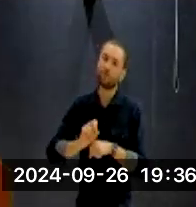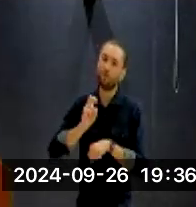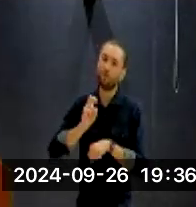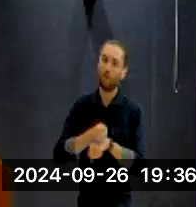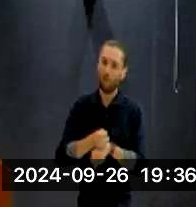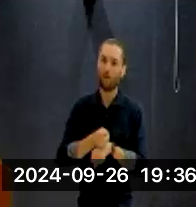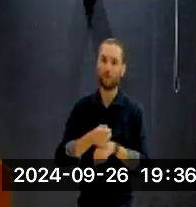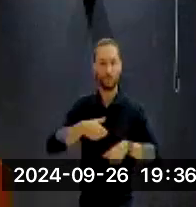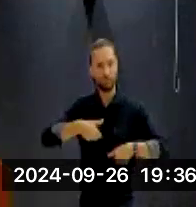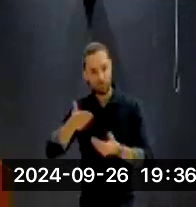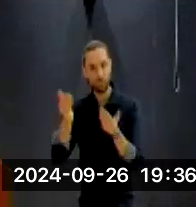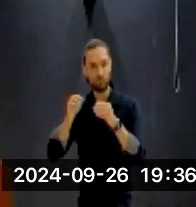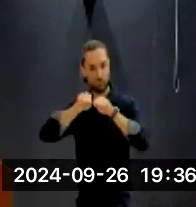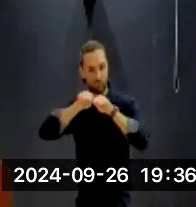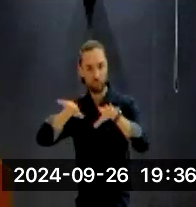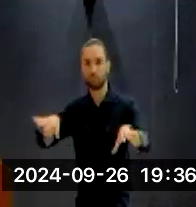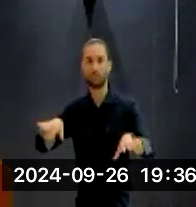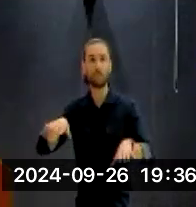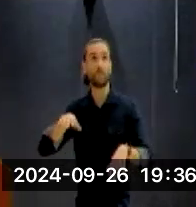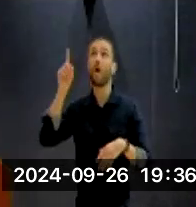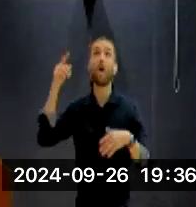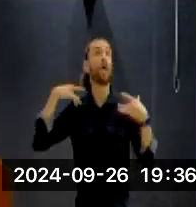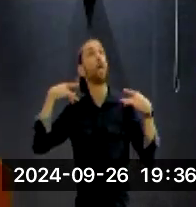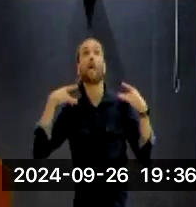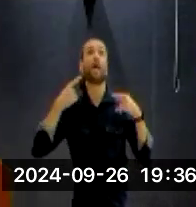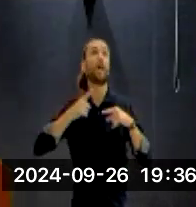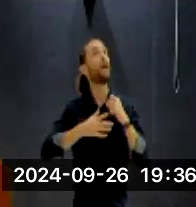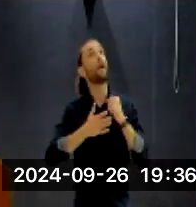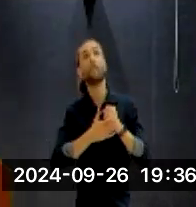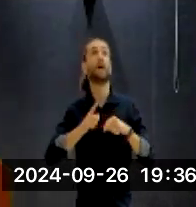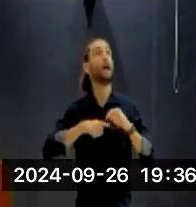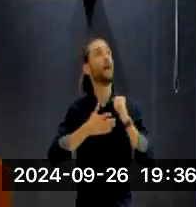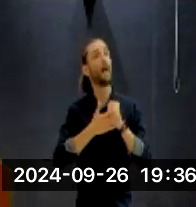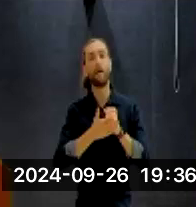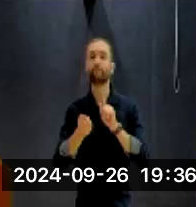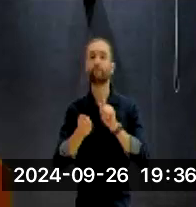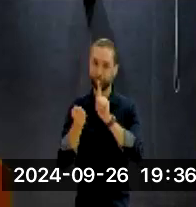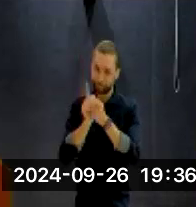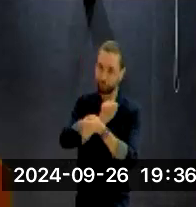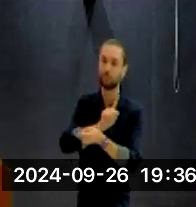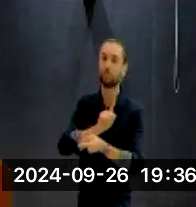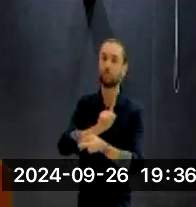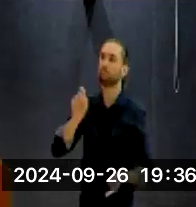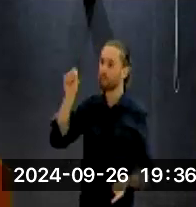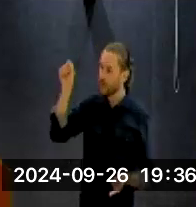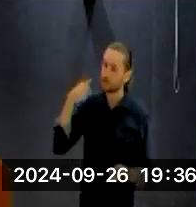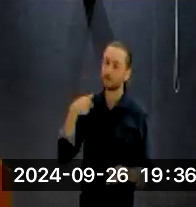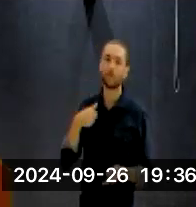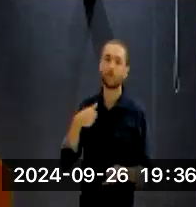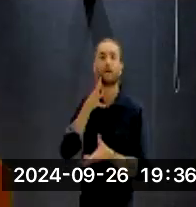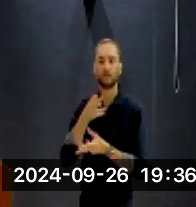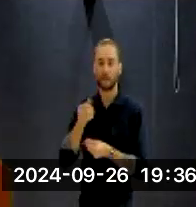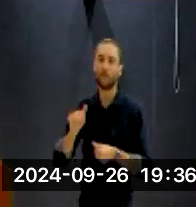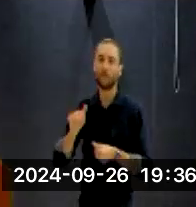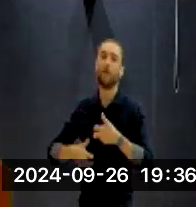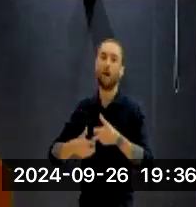this out of, hey, there's nothing we can do about it, to, yes, we are going to solve this problem and make